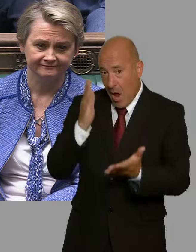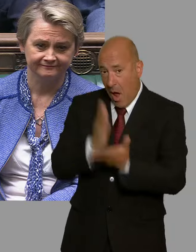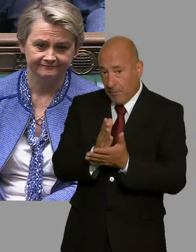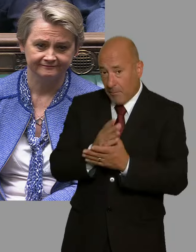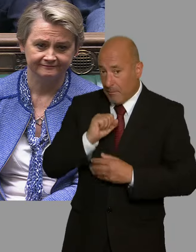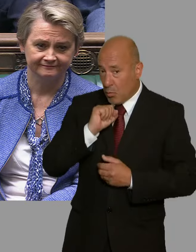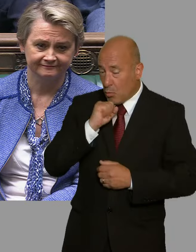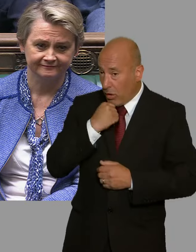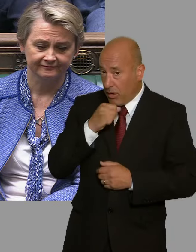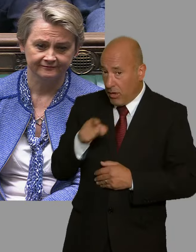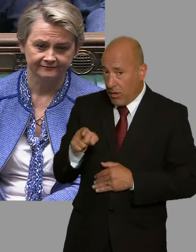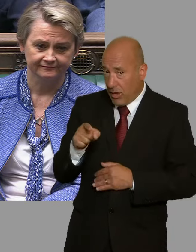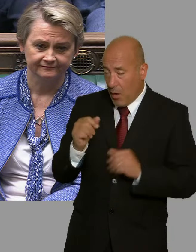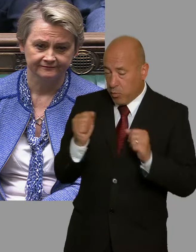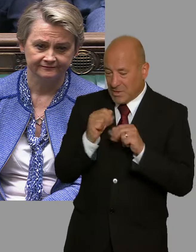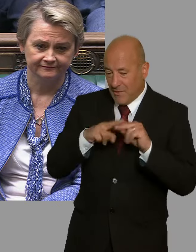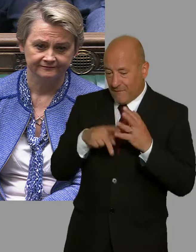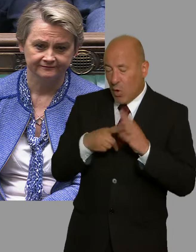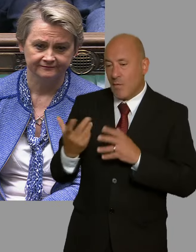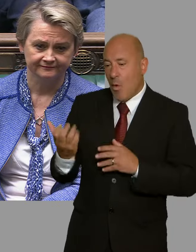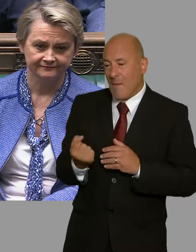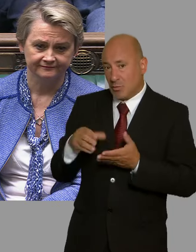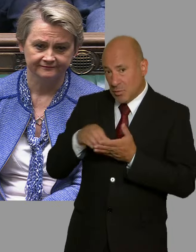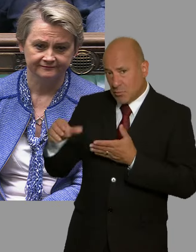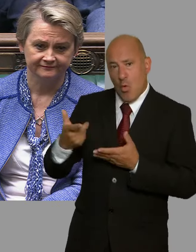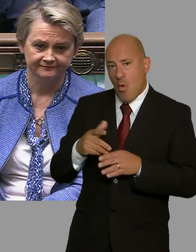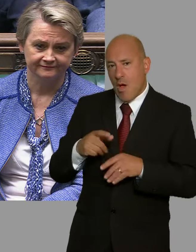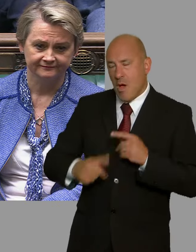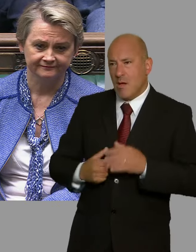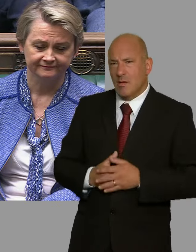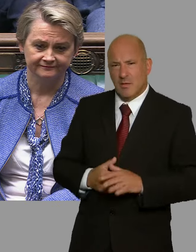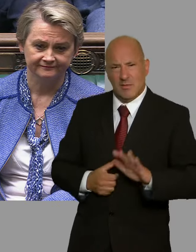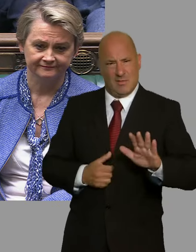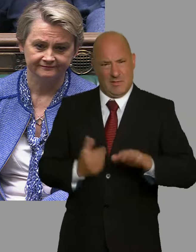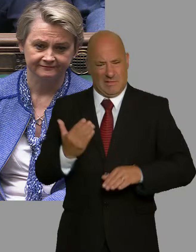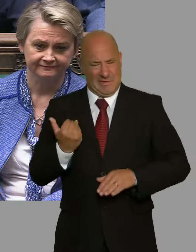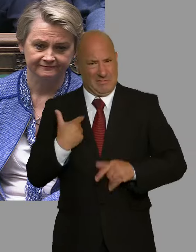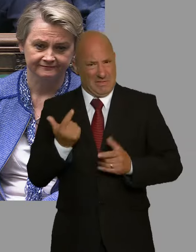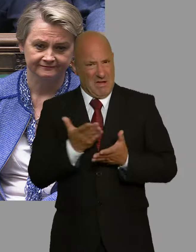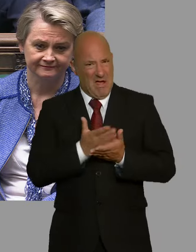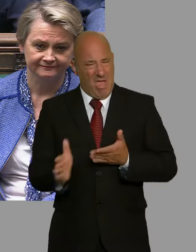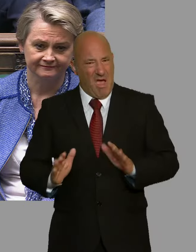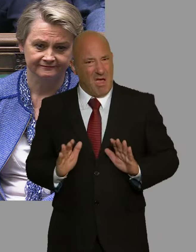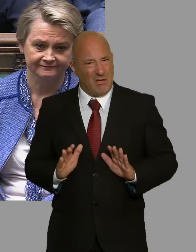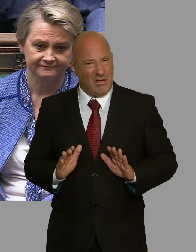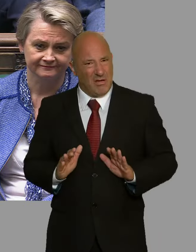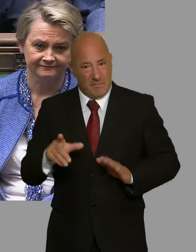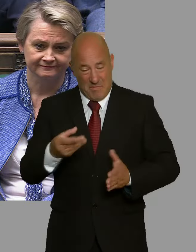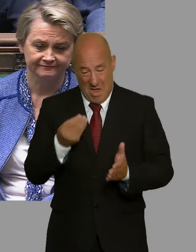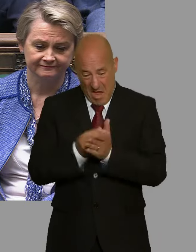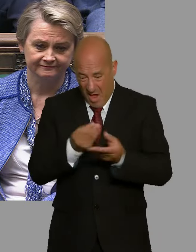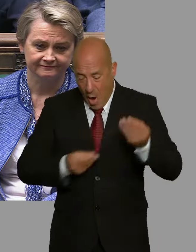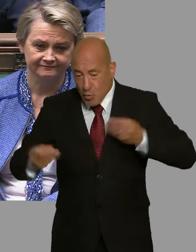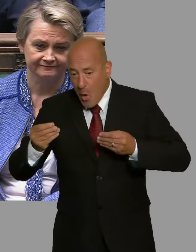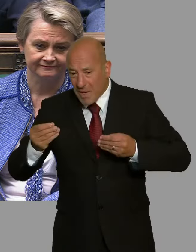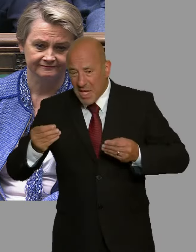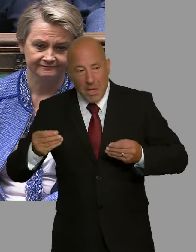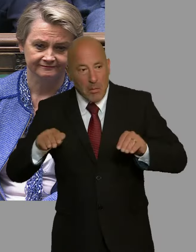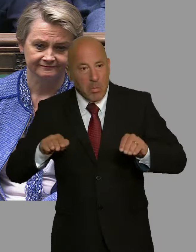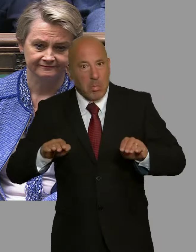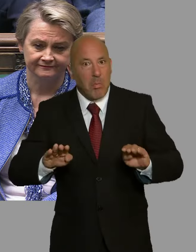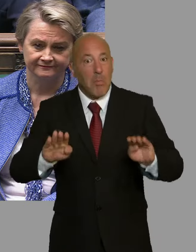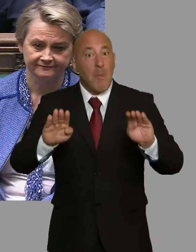take measures that will impact on people's lives, and therefore we will look at the threshold, but that will have to be part of a fiscal event. But,